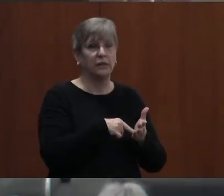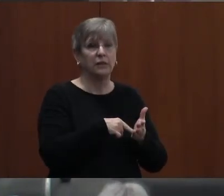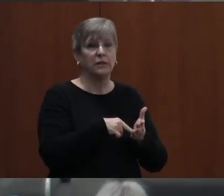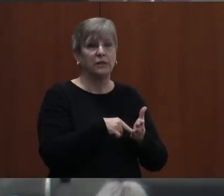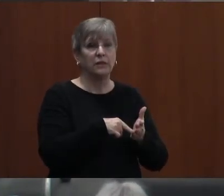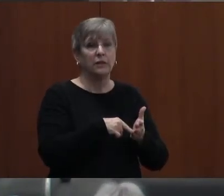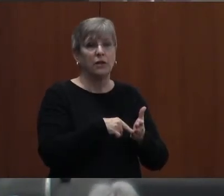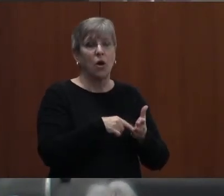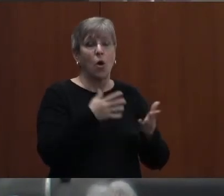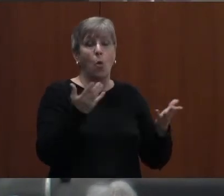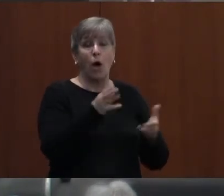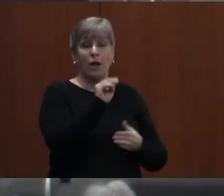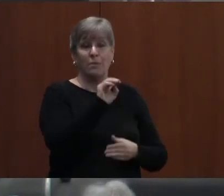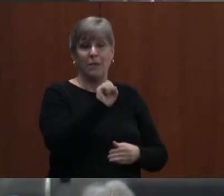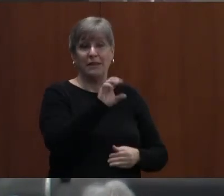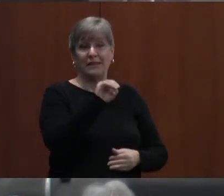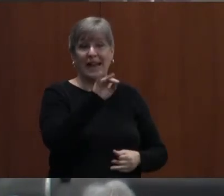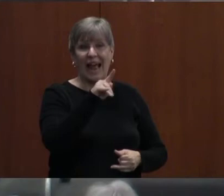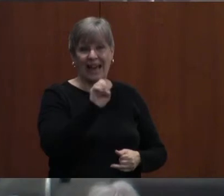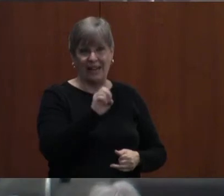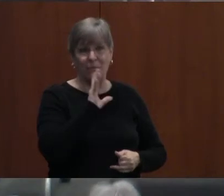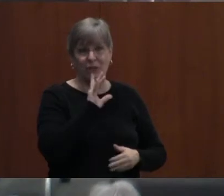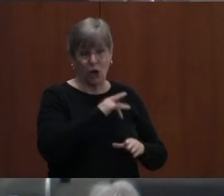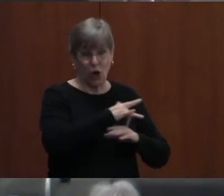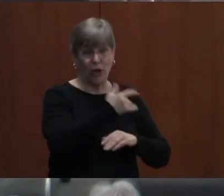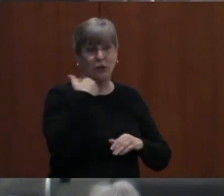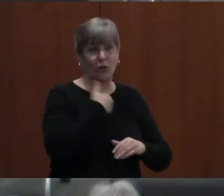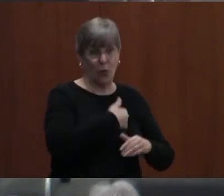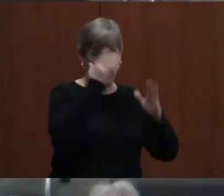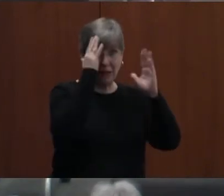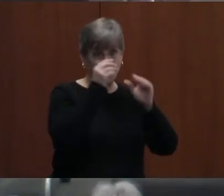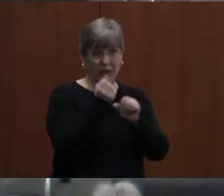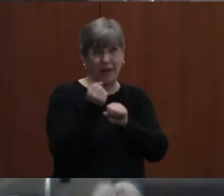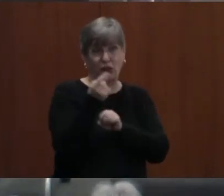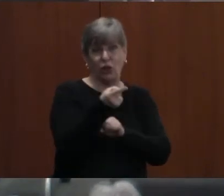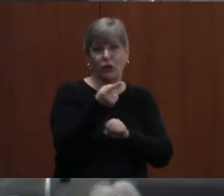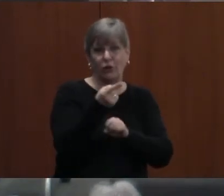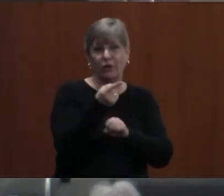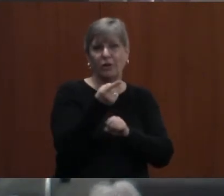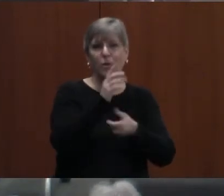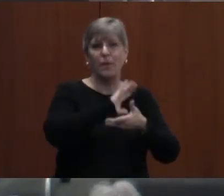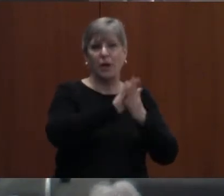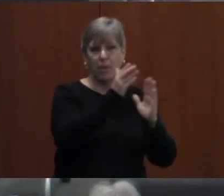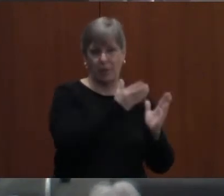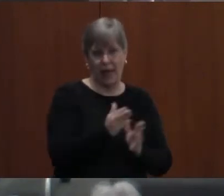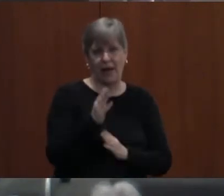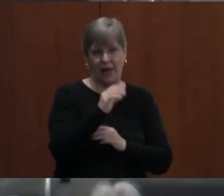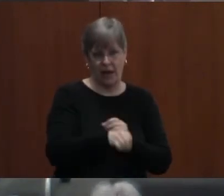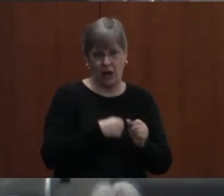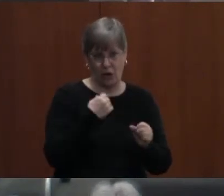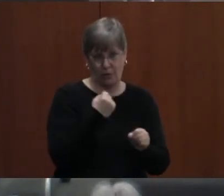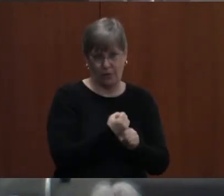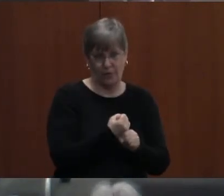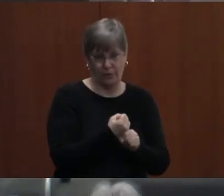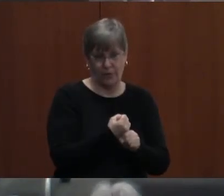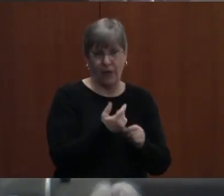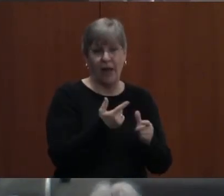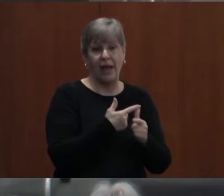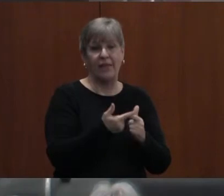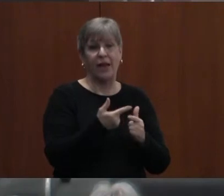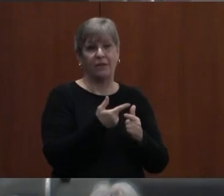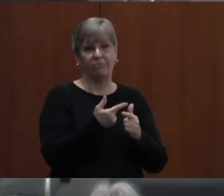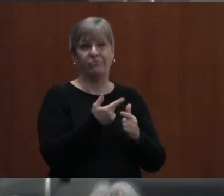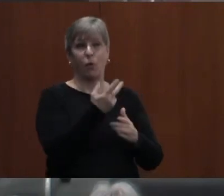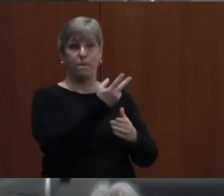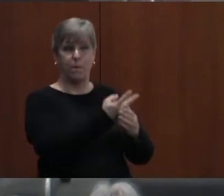Ms. Cade mentioned earlier is that we expect next year to be a planning year, and then for both